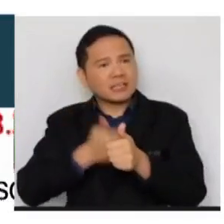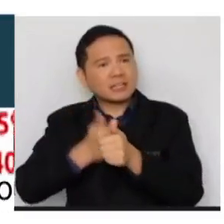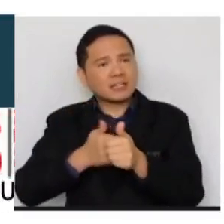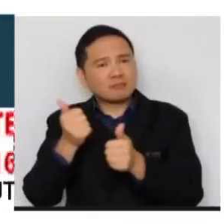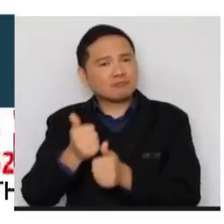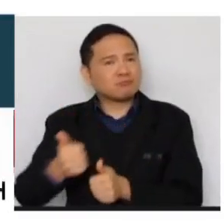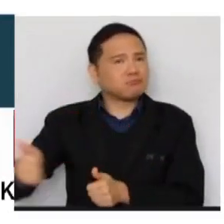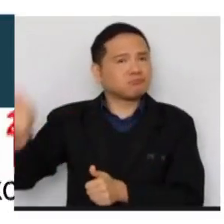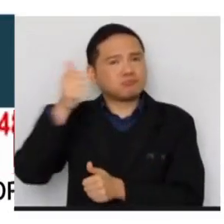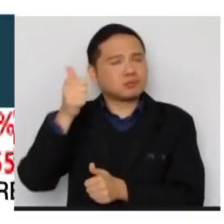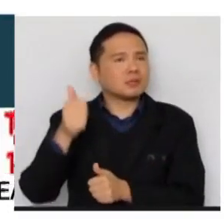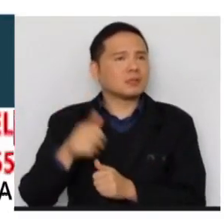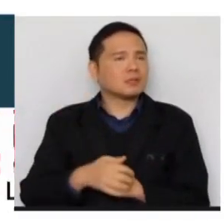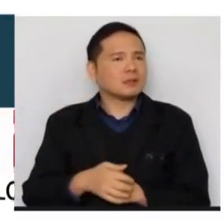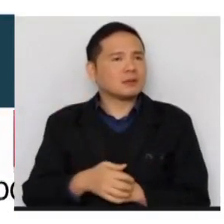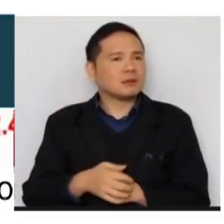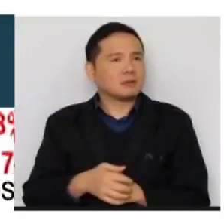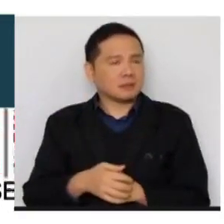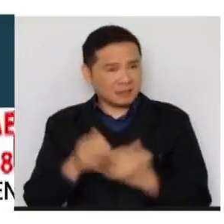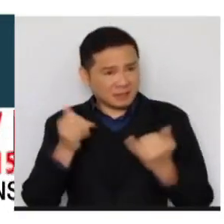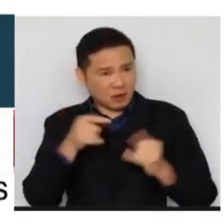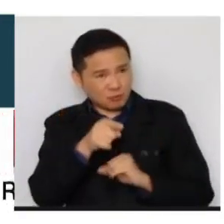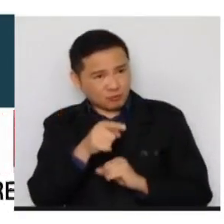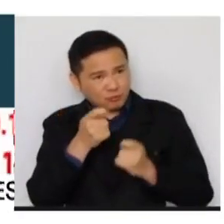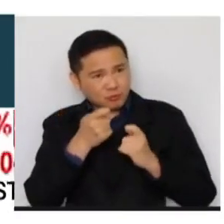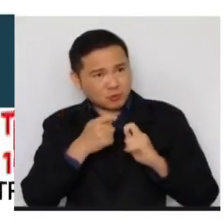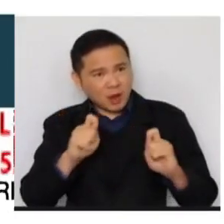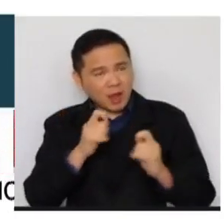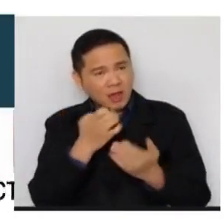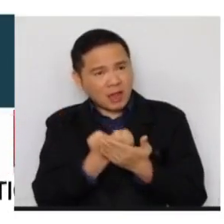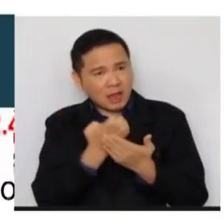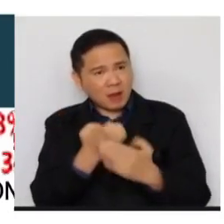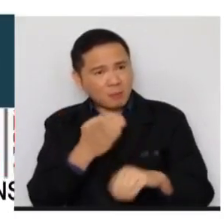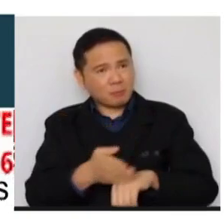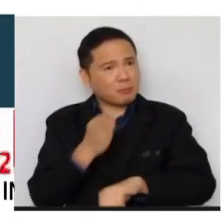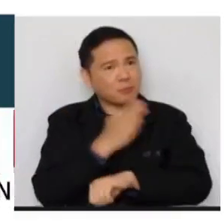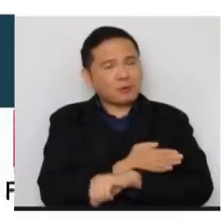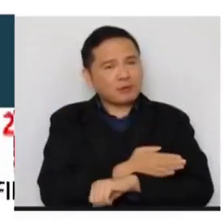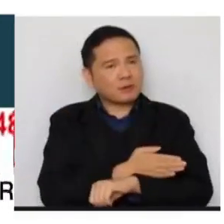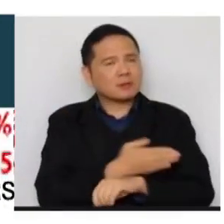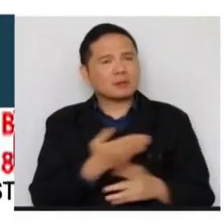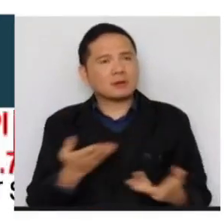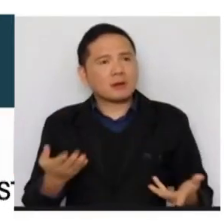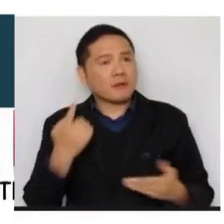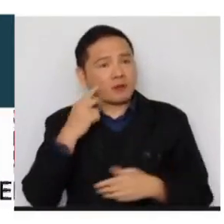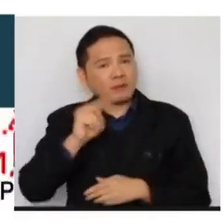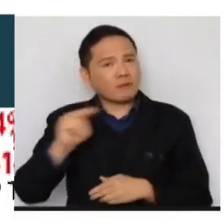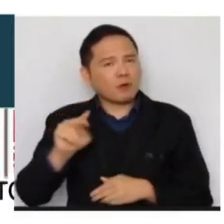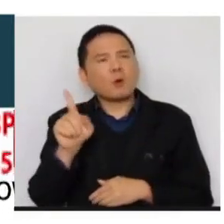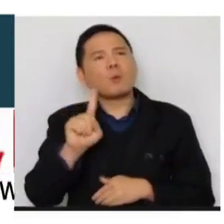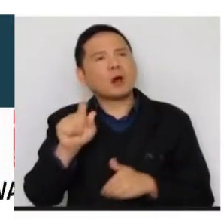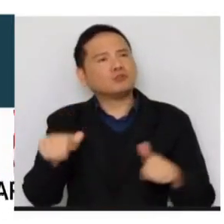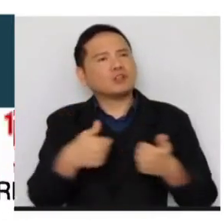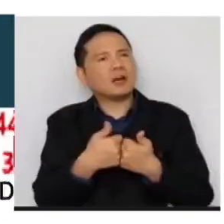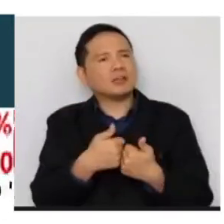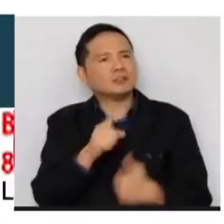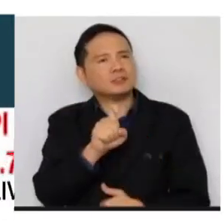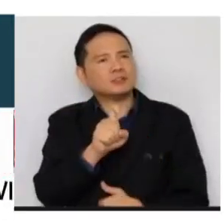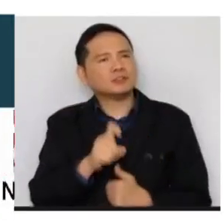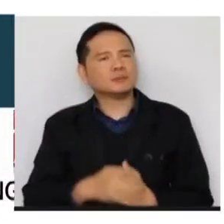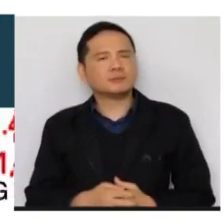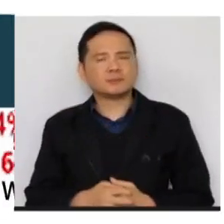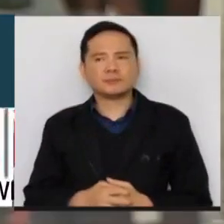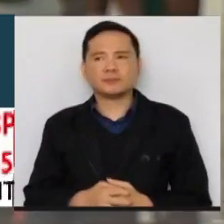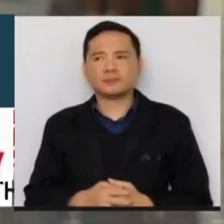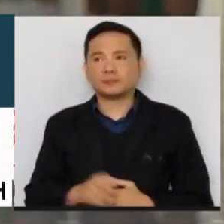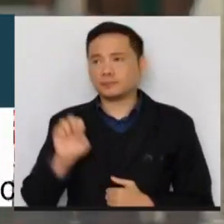as you maneuver your way towards economic recovery for the city of Navotas. Okay, for